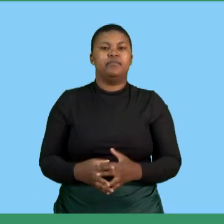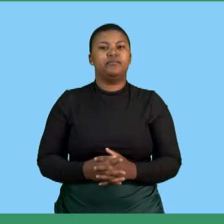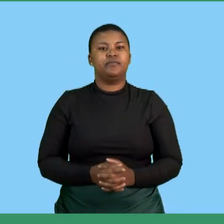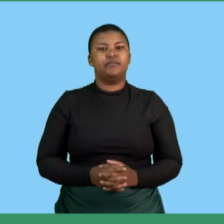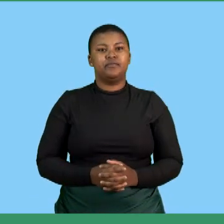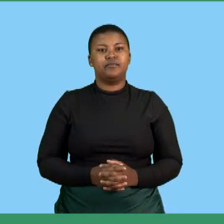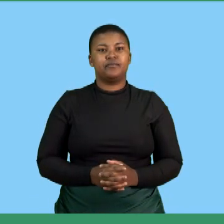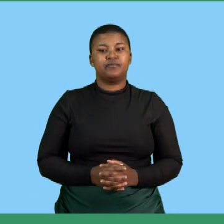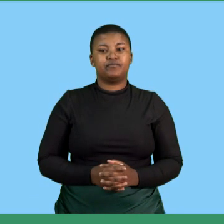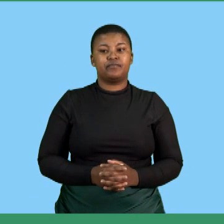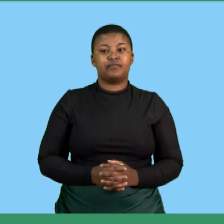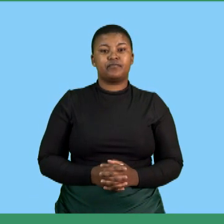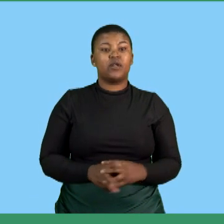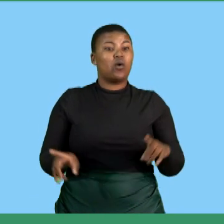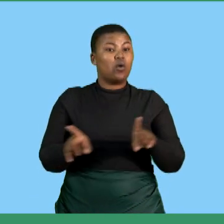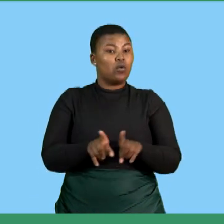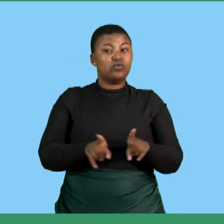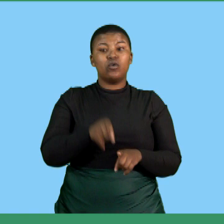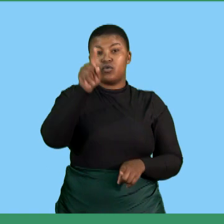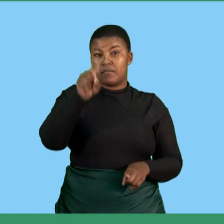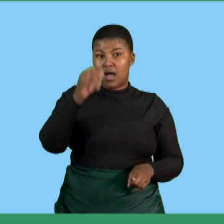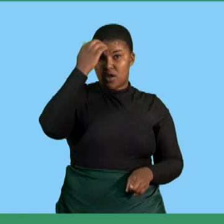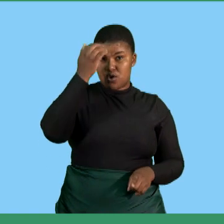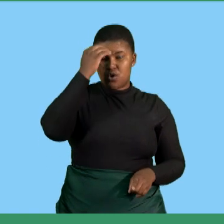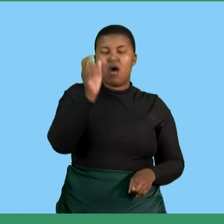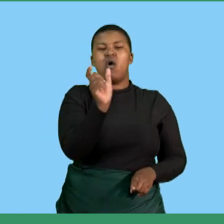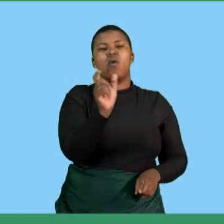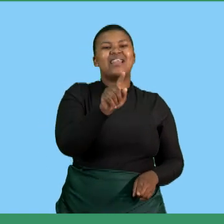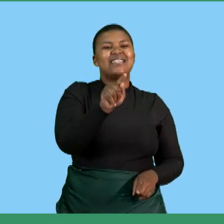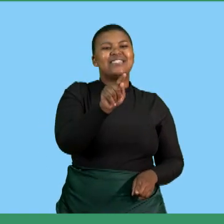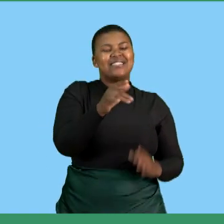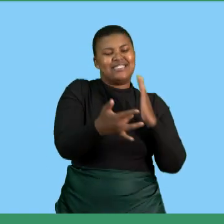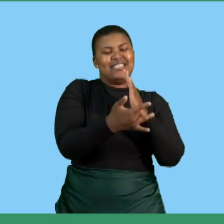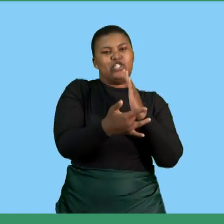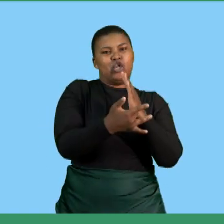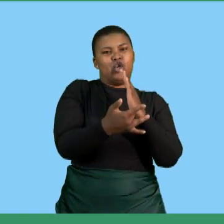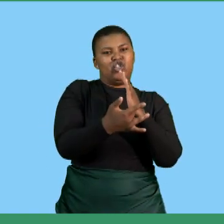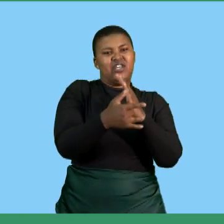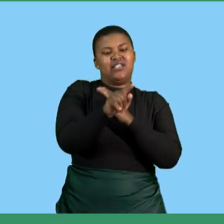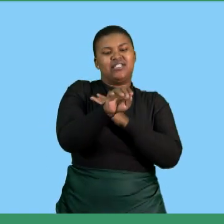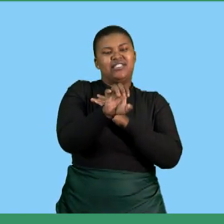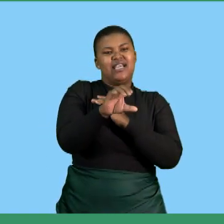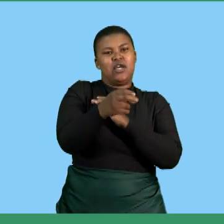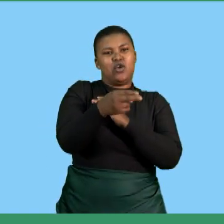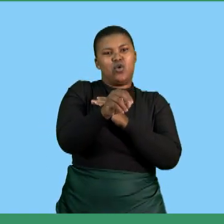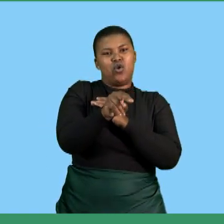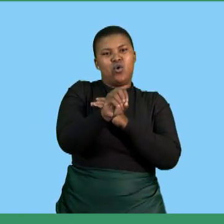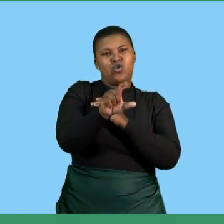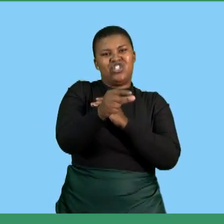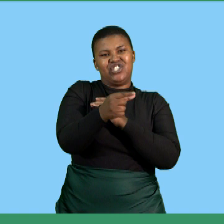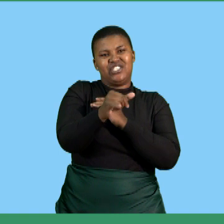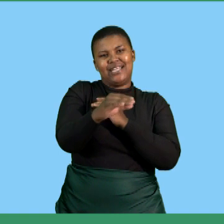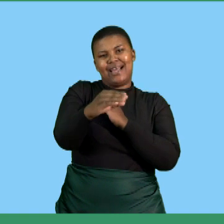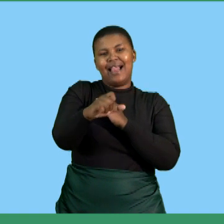operates. Then you should also be familiar with the term technological environment, which is